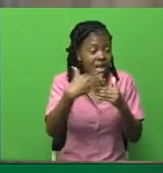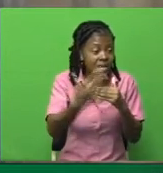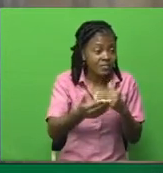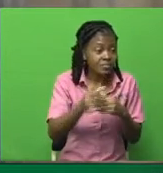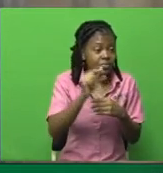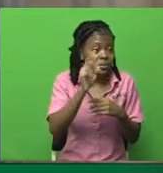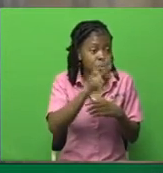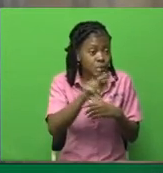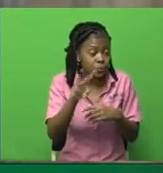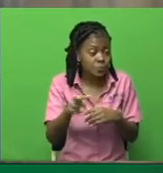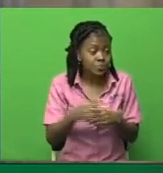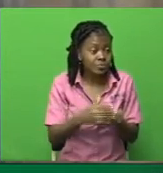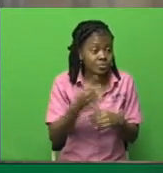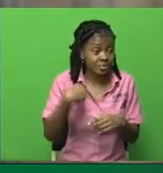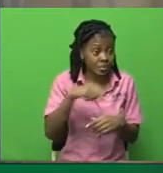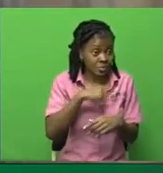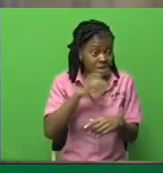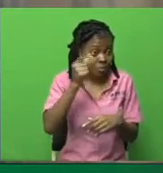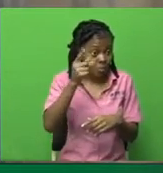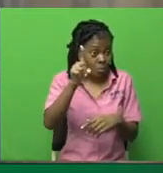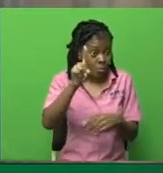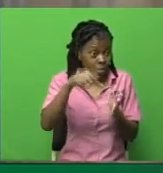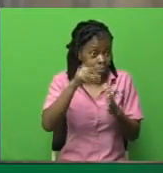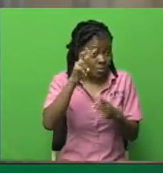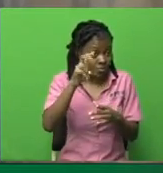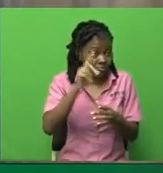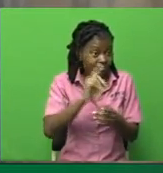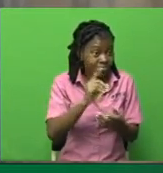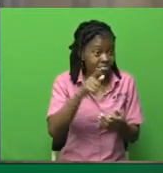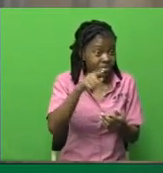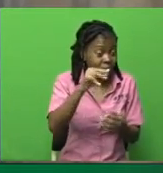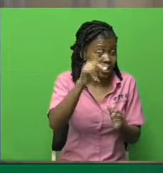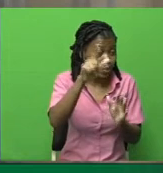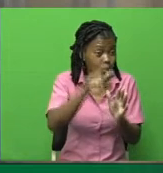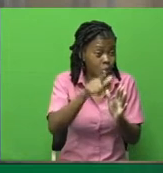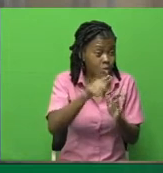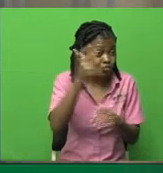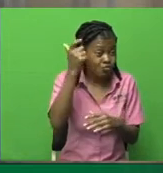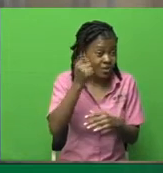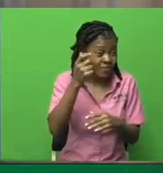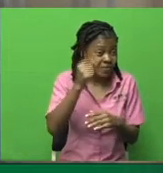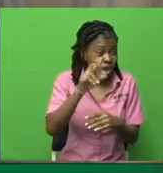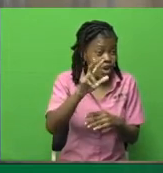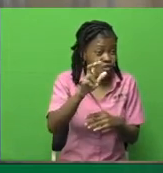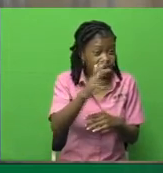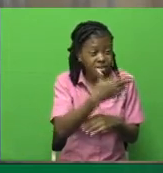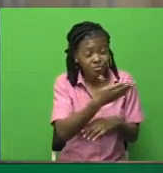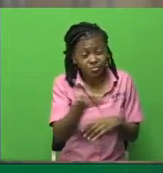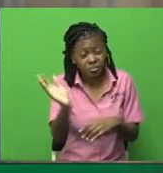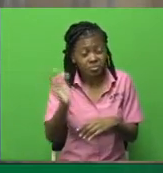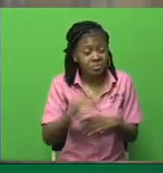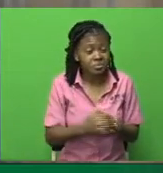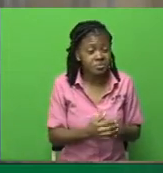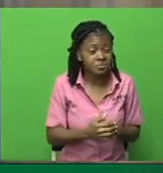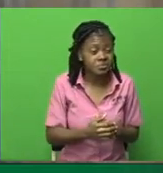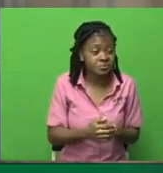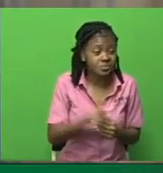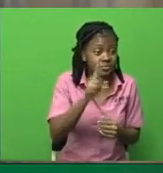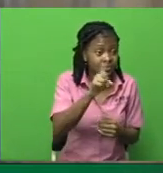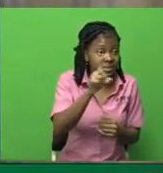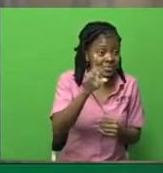there are 90 I'm told I'm over 191 000 persons applying for um housing